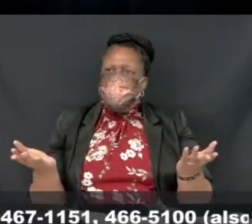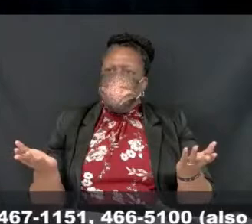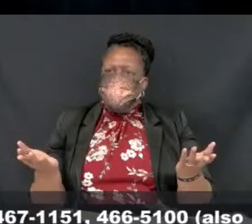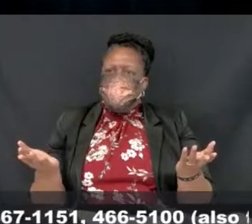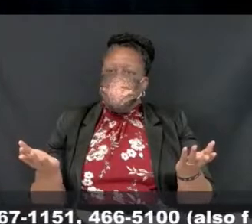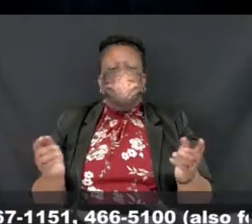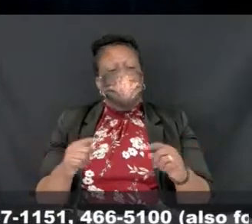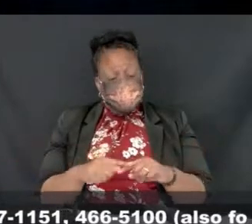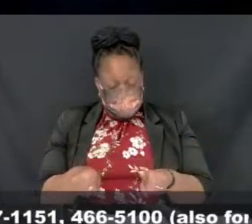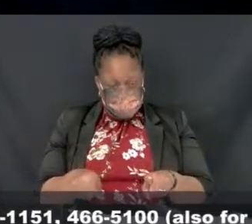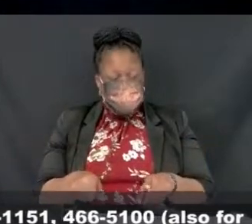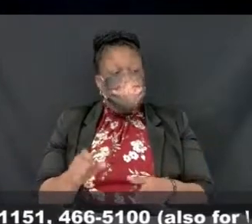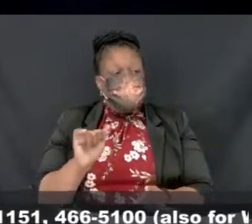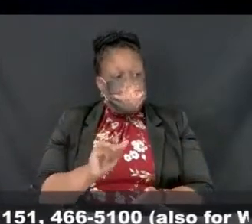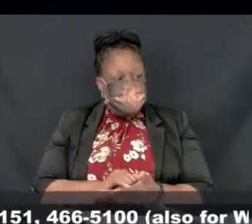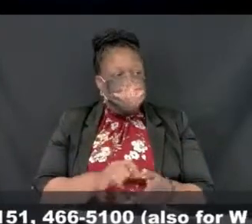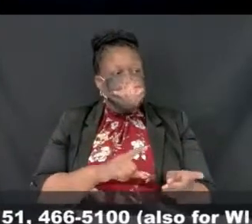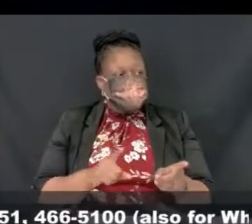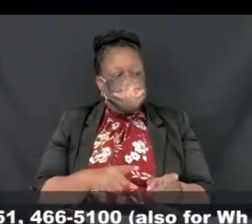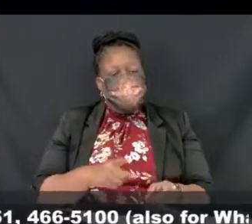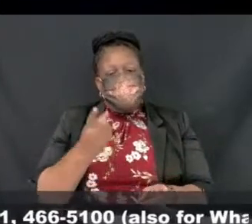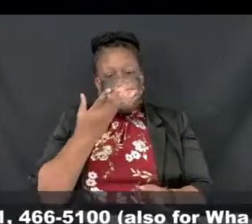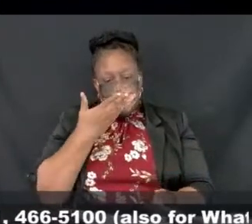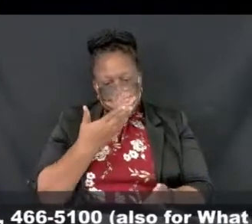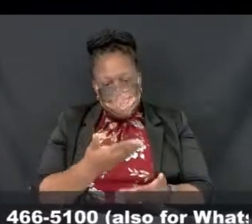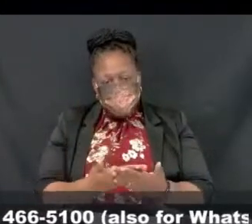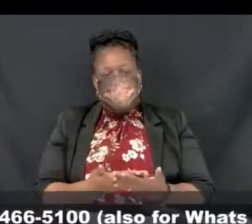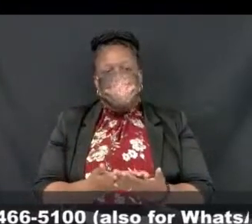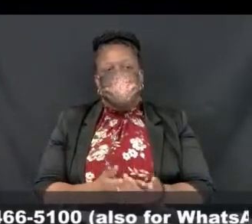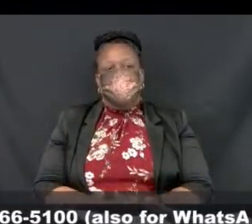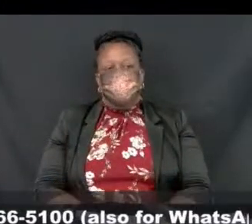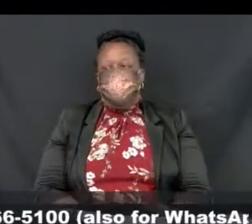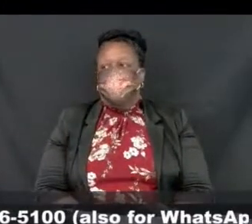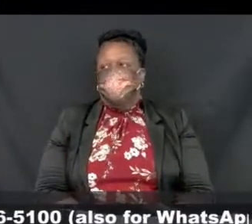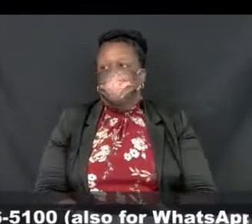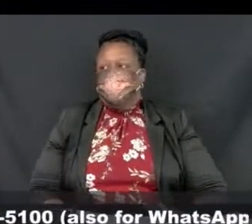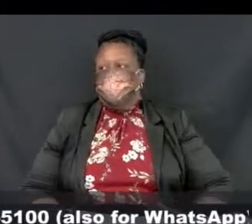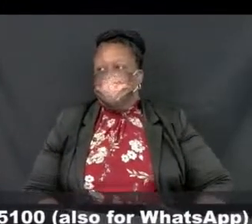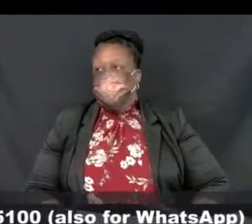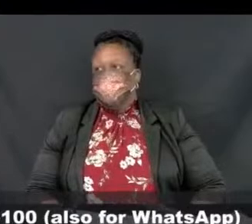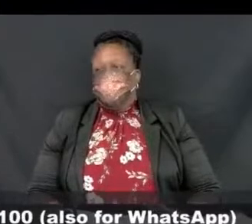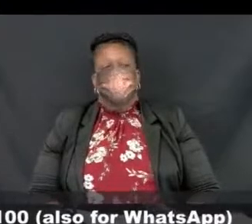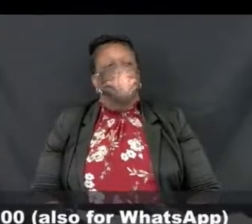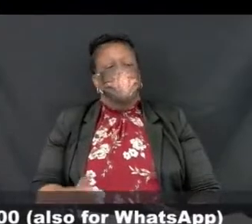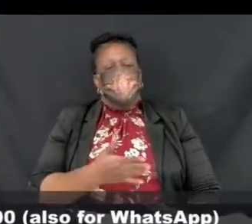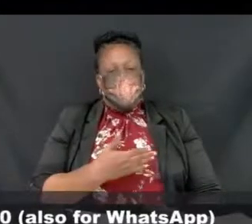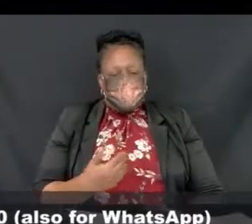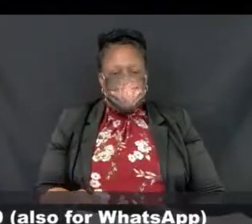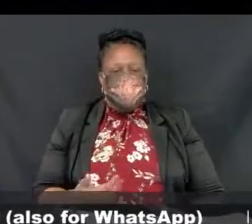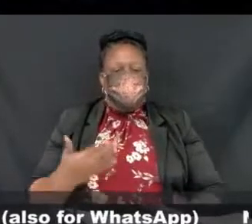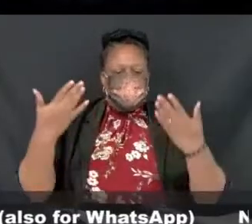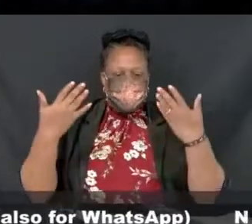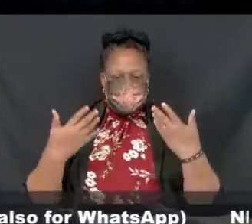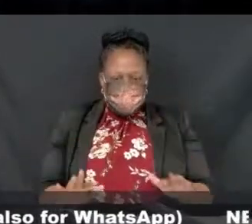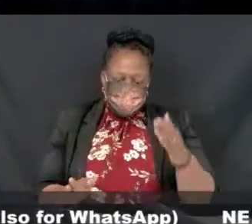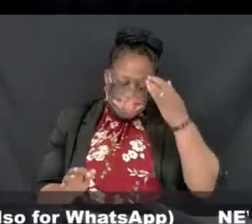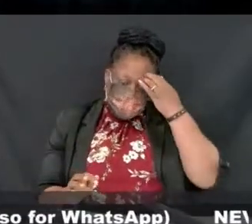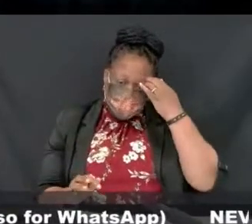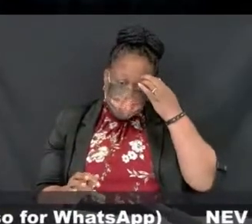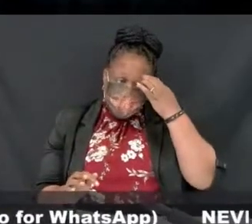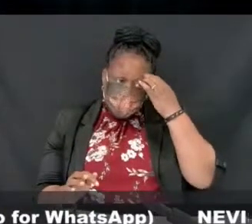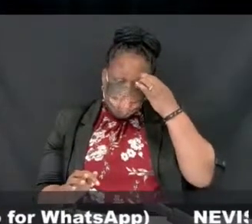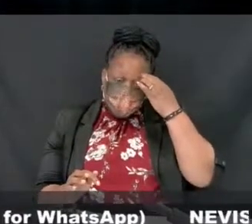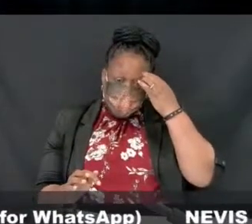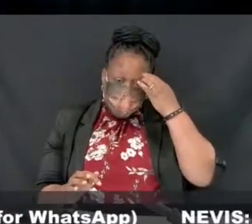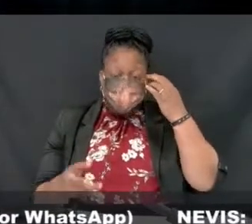from general elections and continued the fight. Then we introduced the online immigration and customs form. And what would happen then